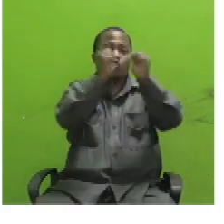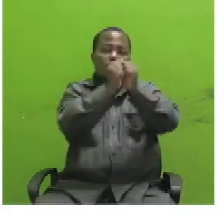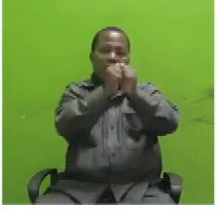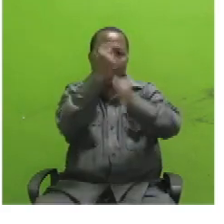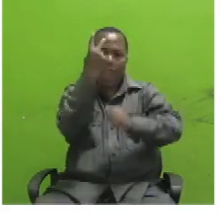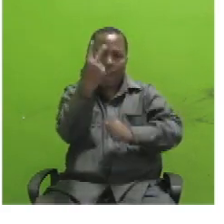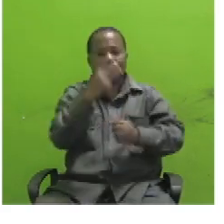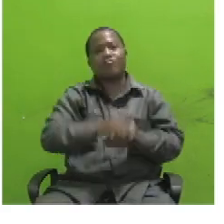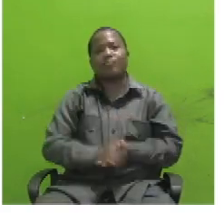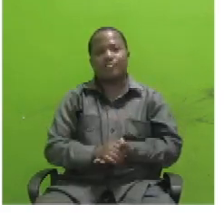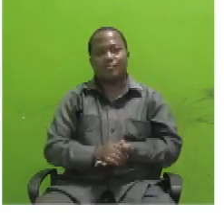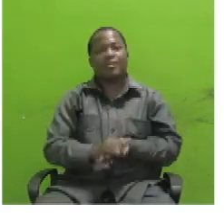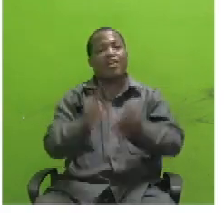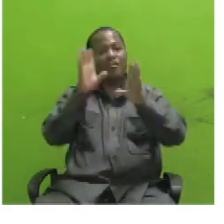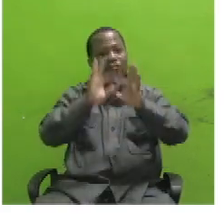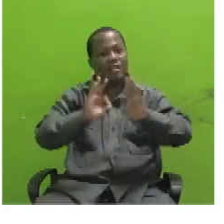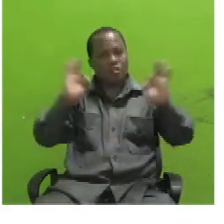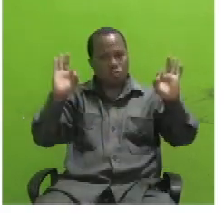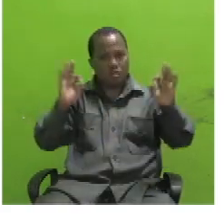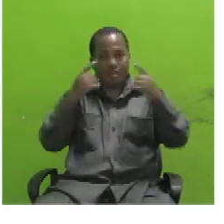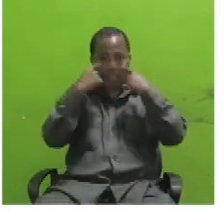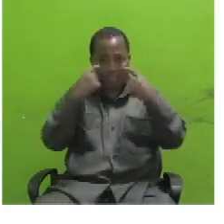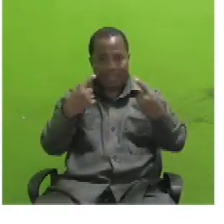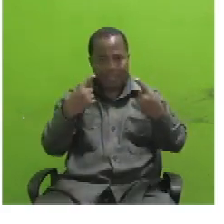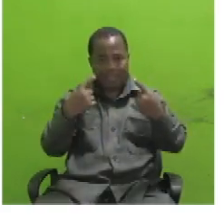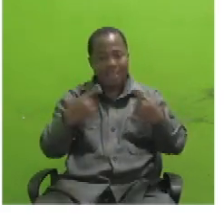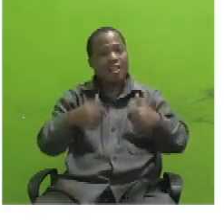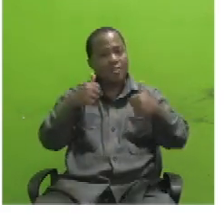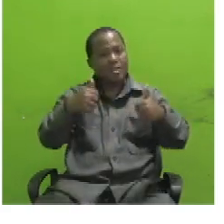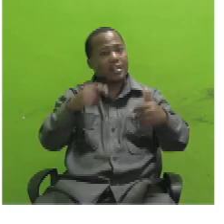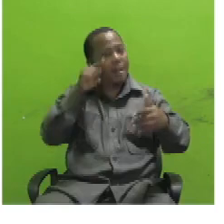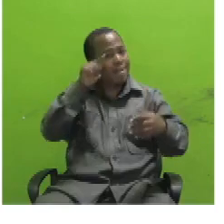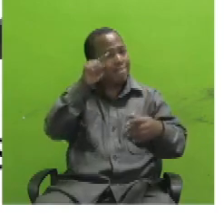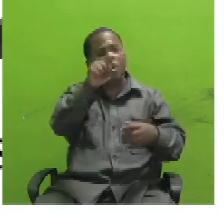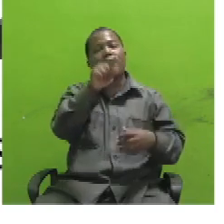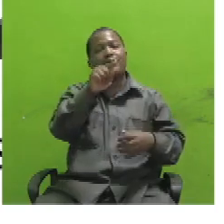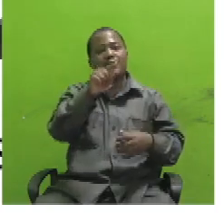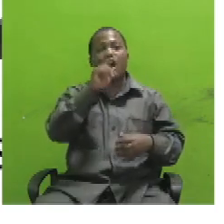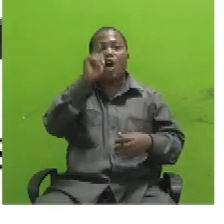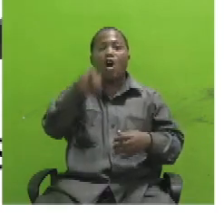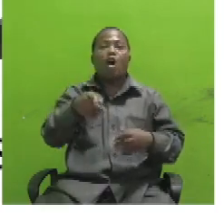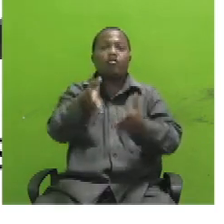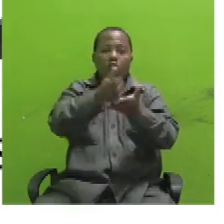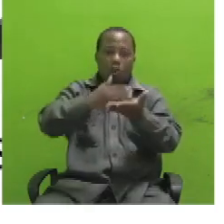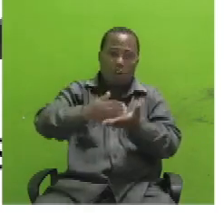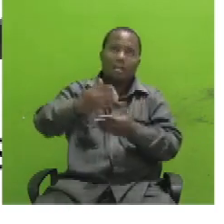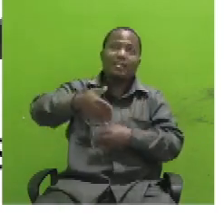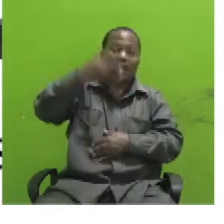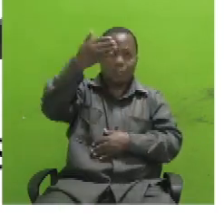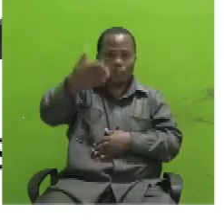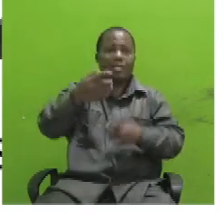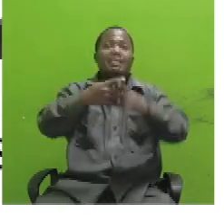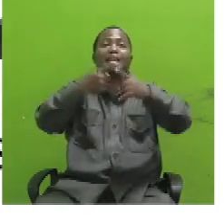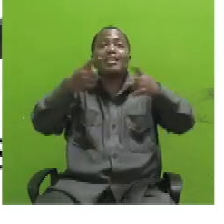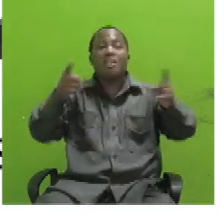11:45. It is 12:15. Very good. You see, we are the pointer of 2:15. This is